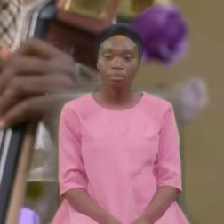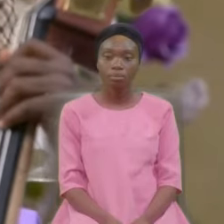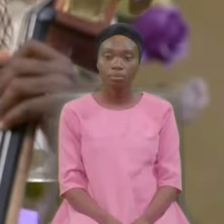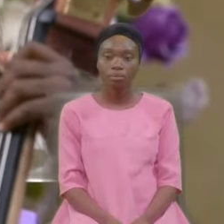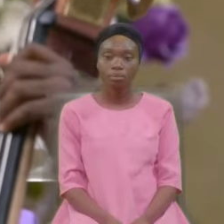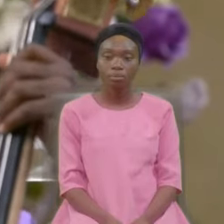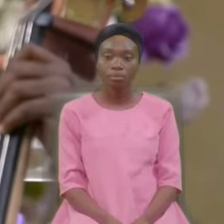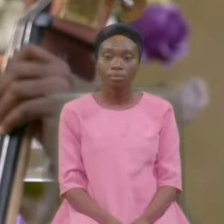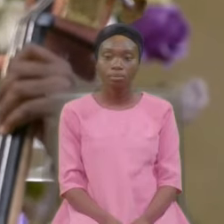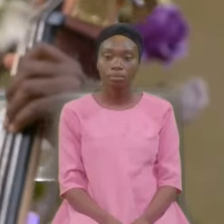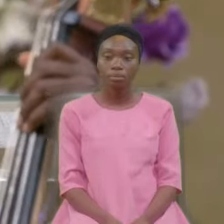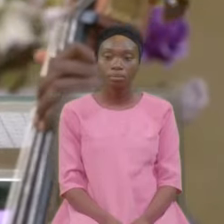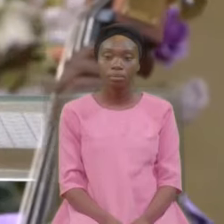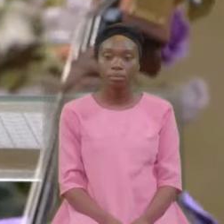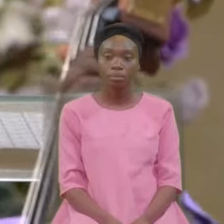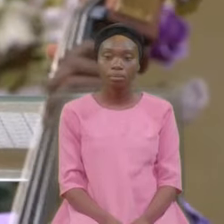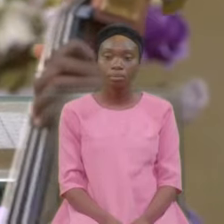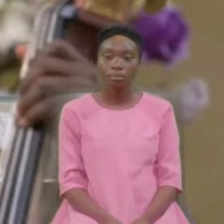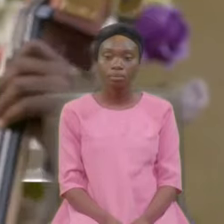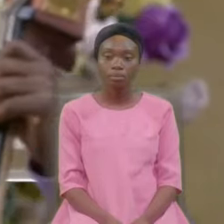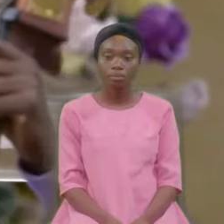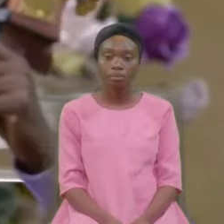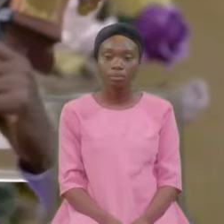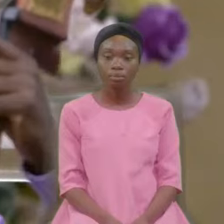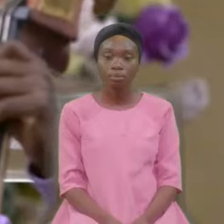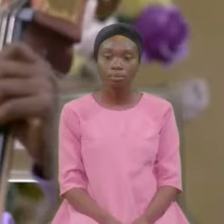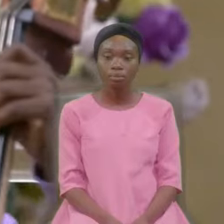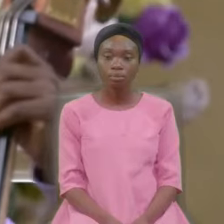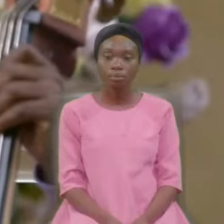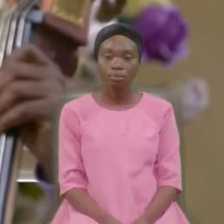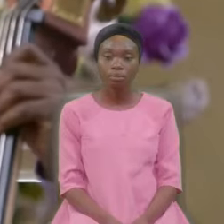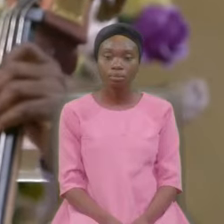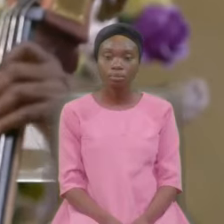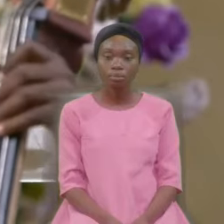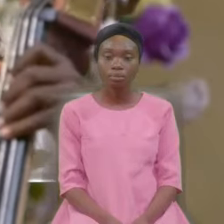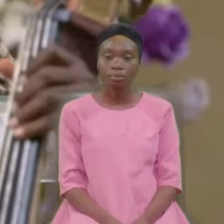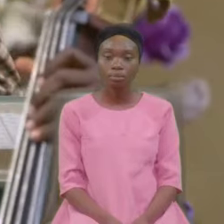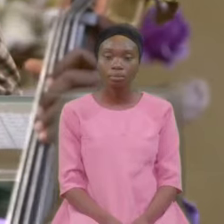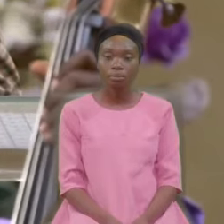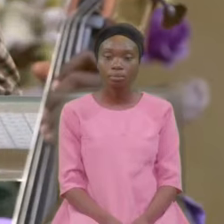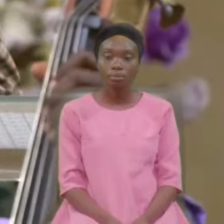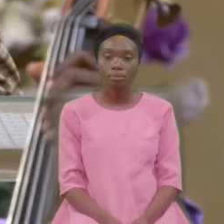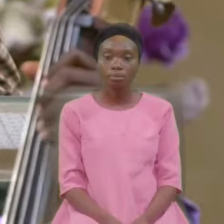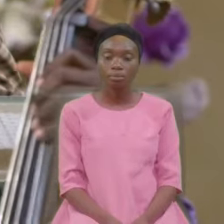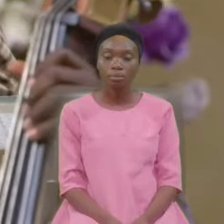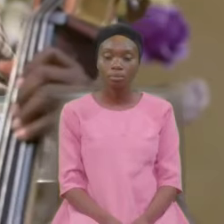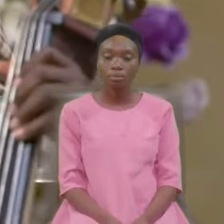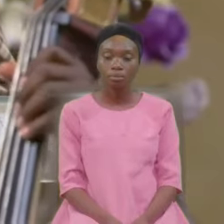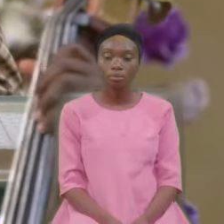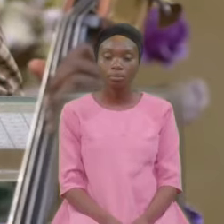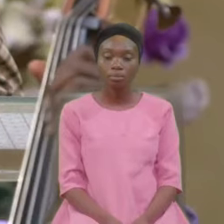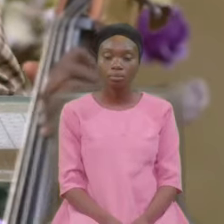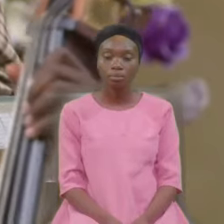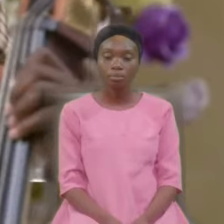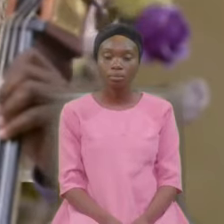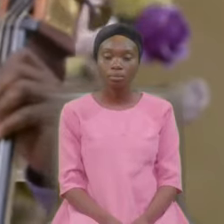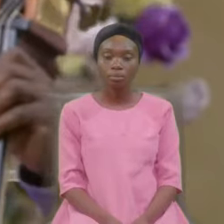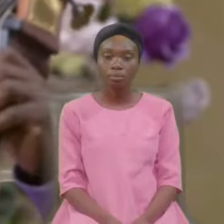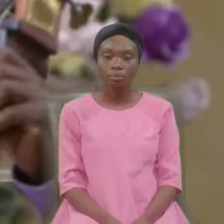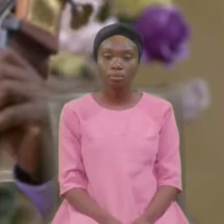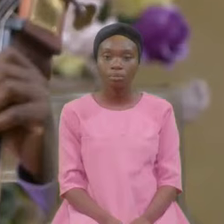if God be for us, if God be for us, who can be against us?